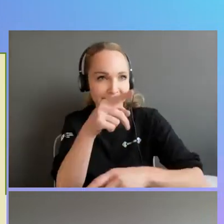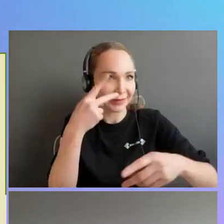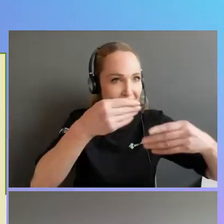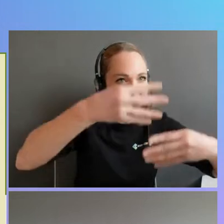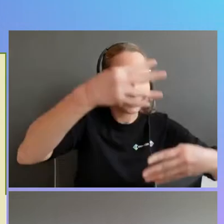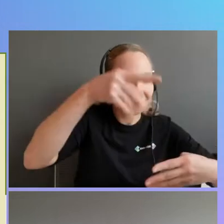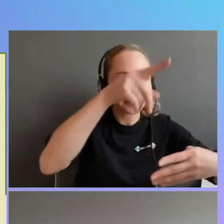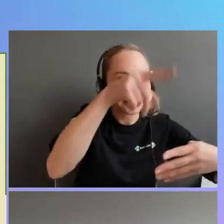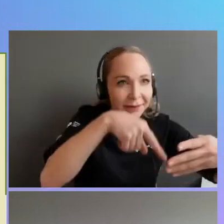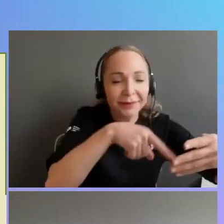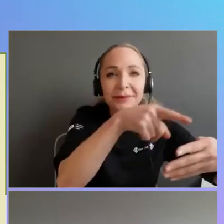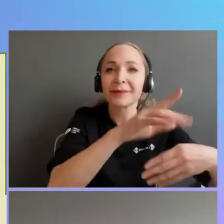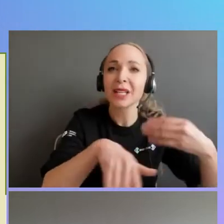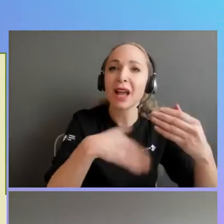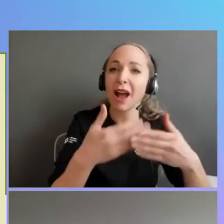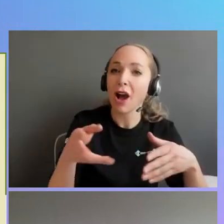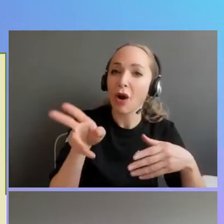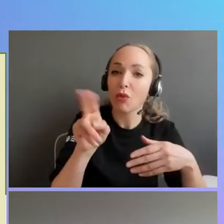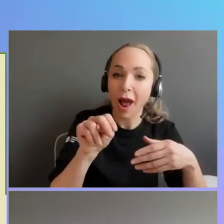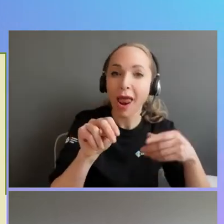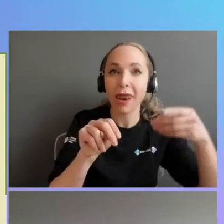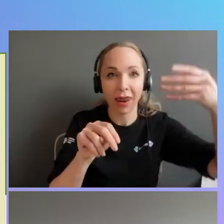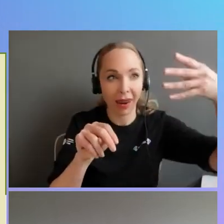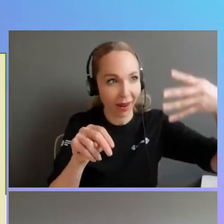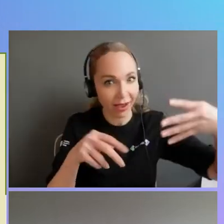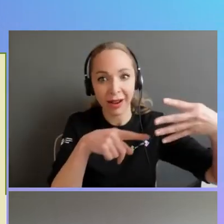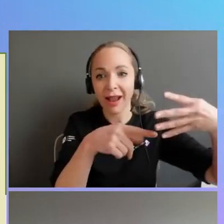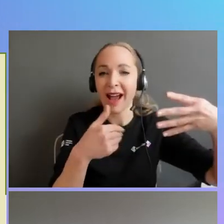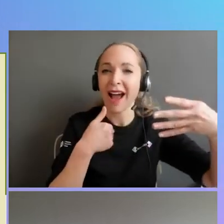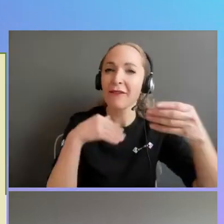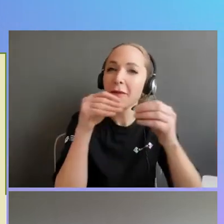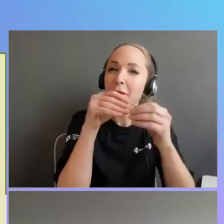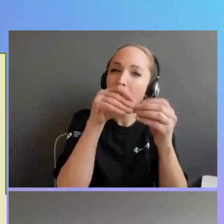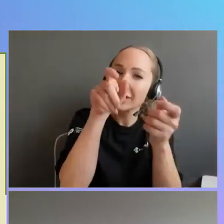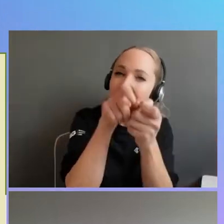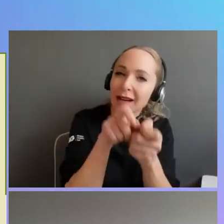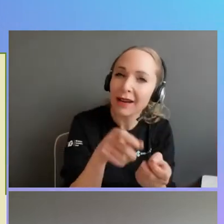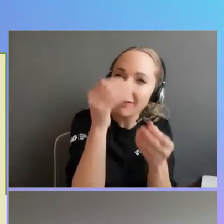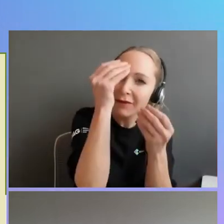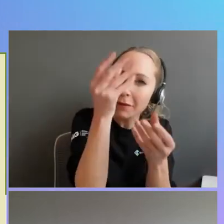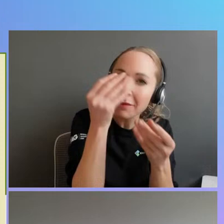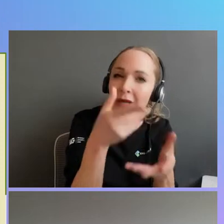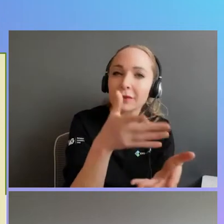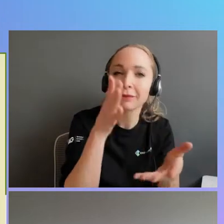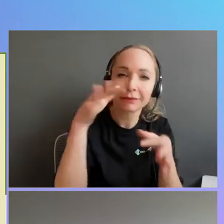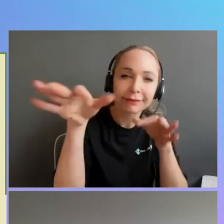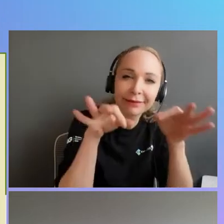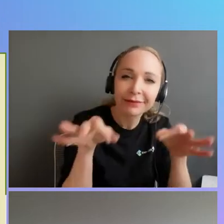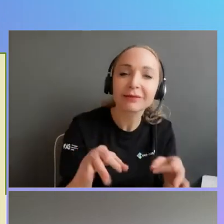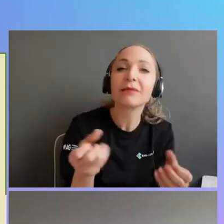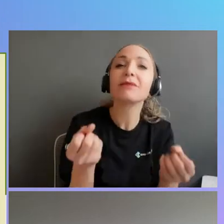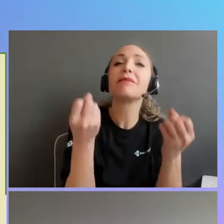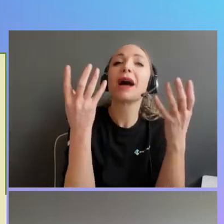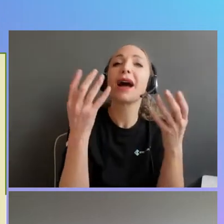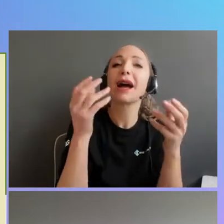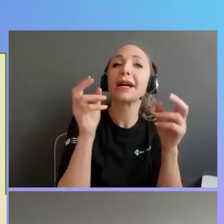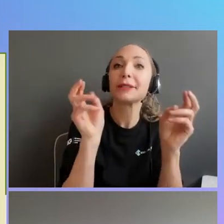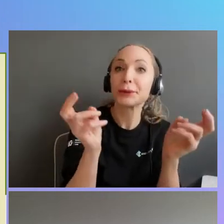runs displayed here has a detailed overview as well, showing the number of issues